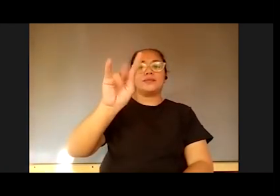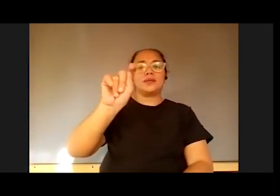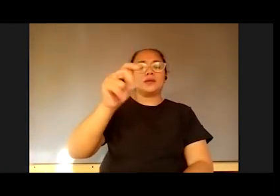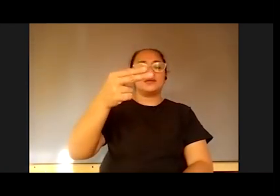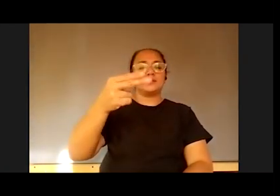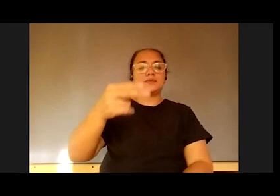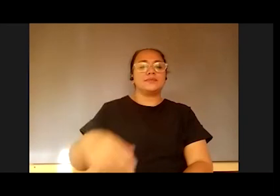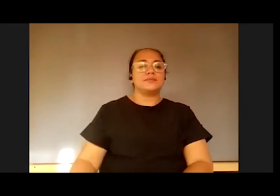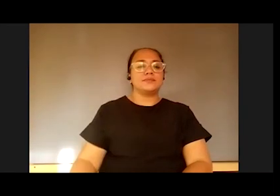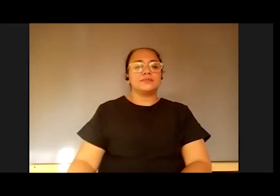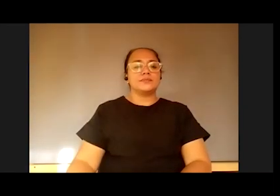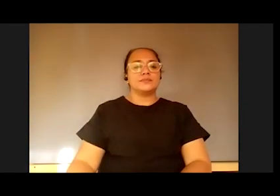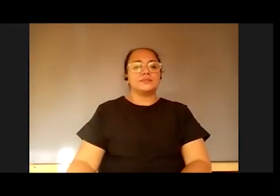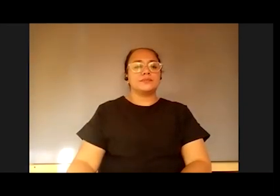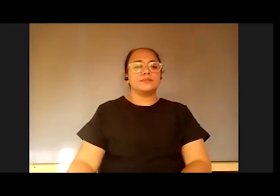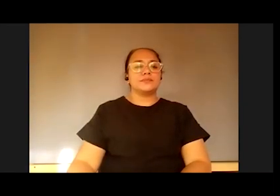FIFTH.